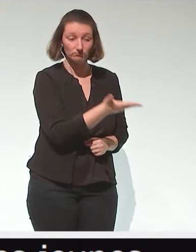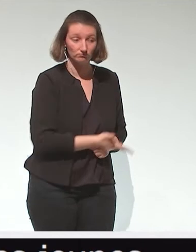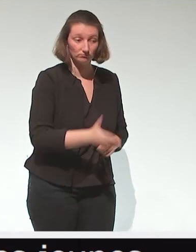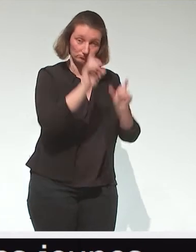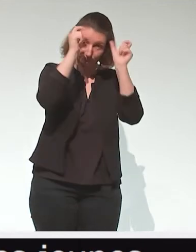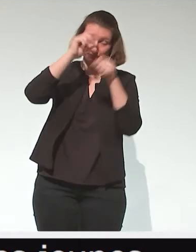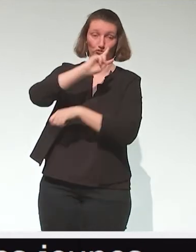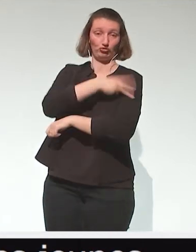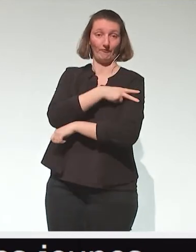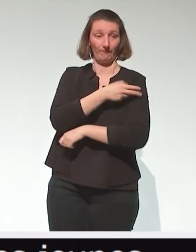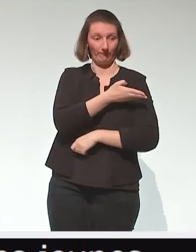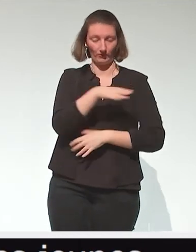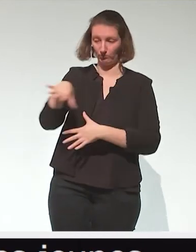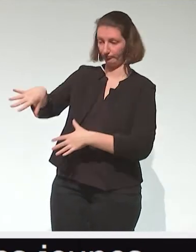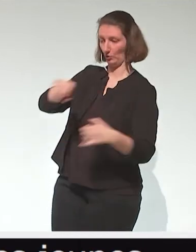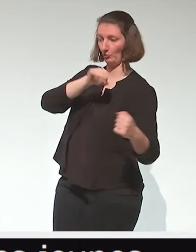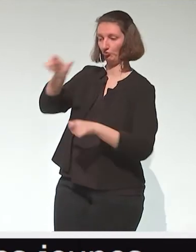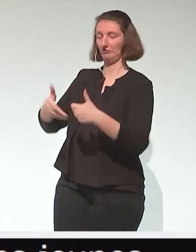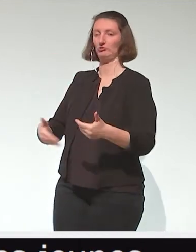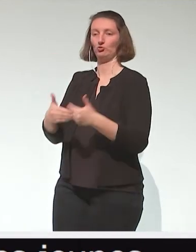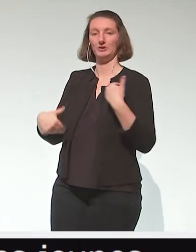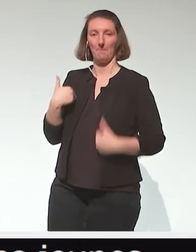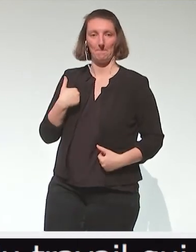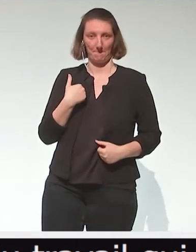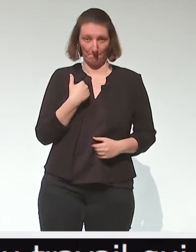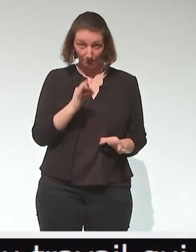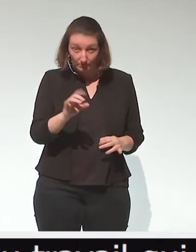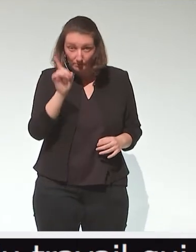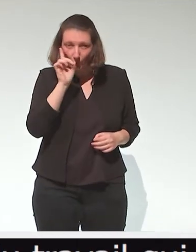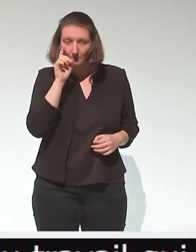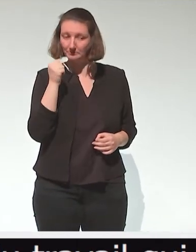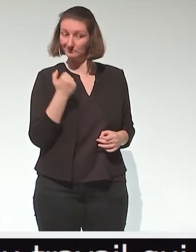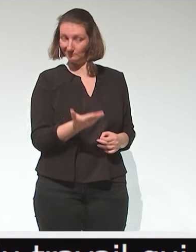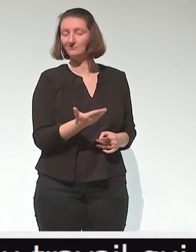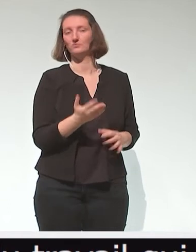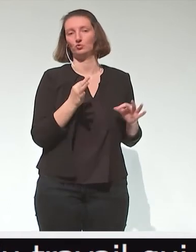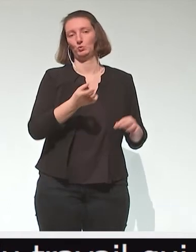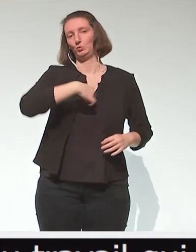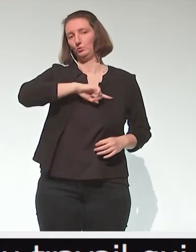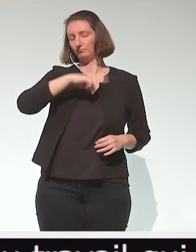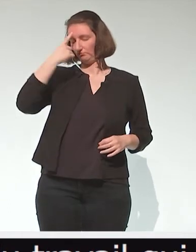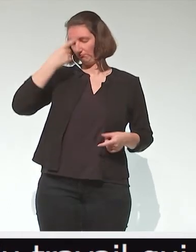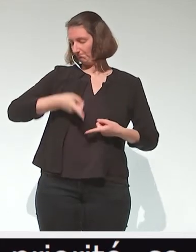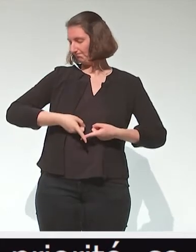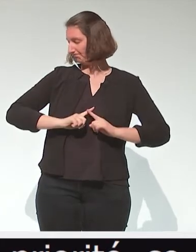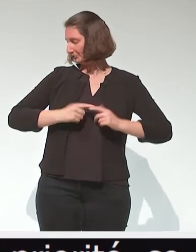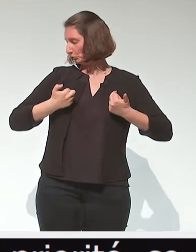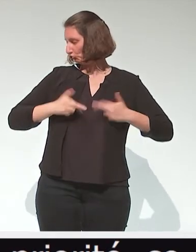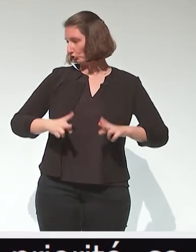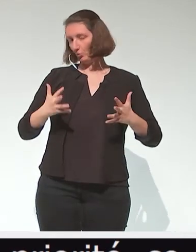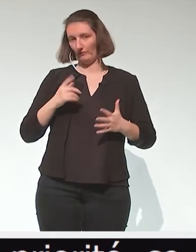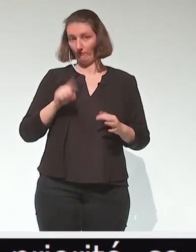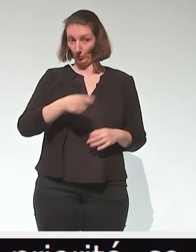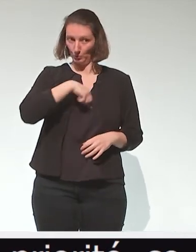our priority is companies as employers of people with disabilities,